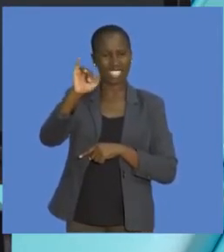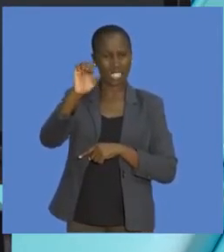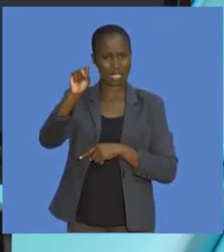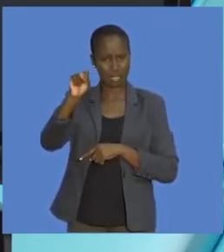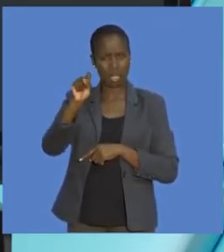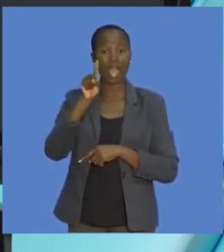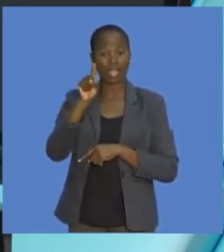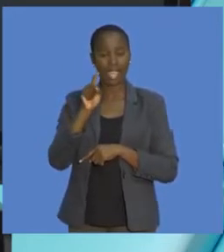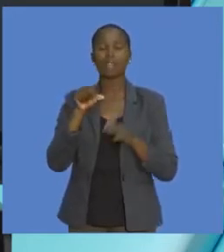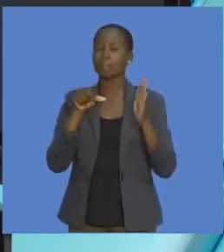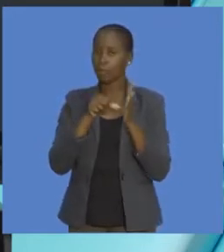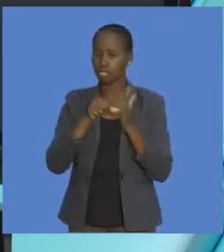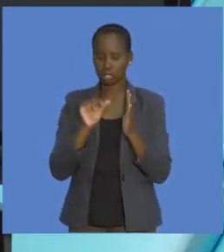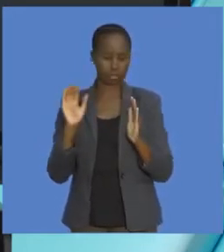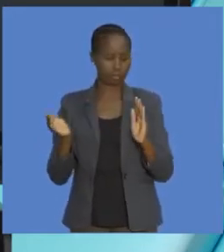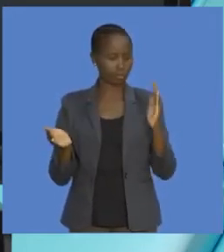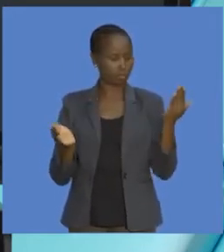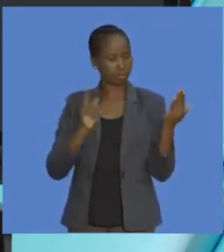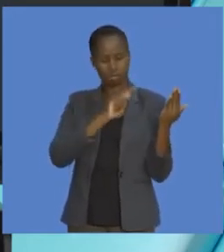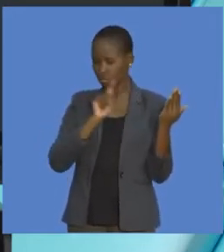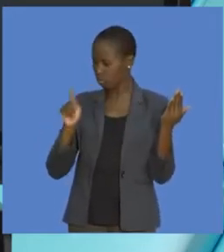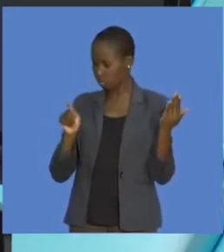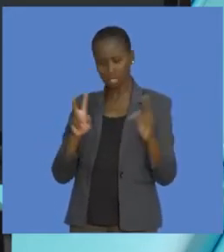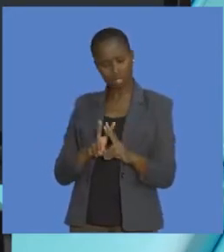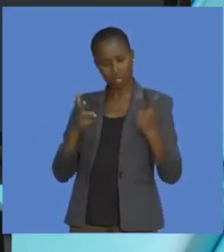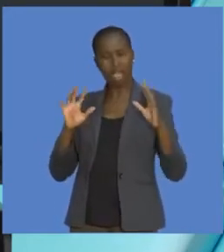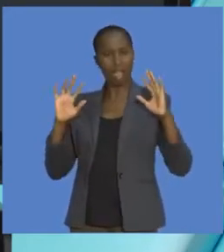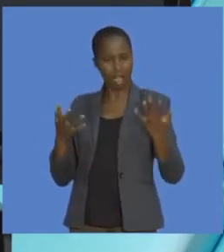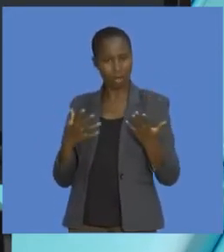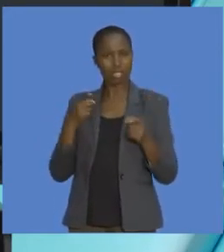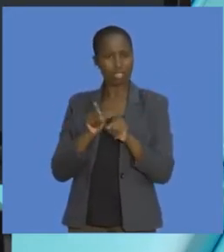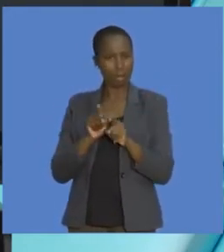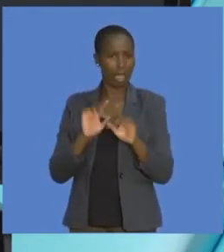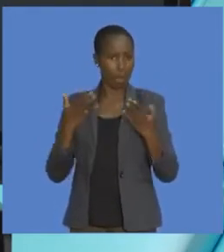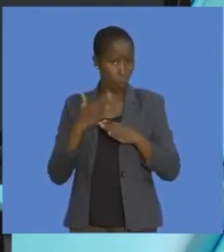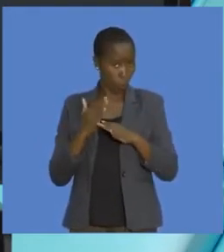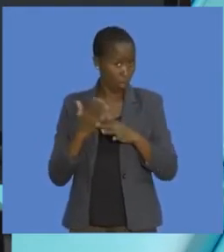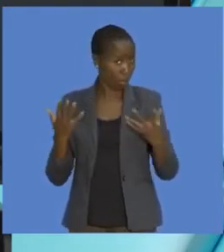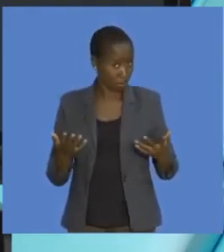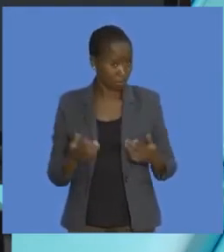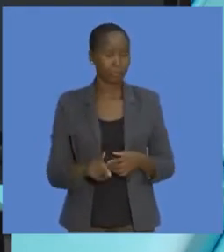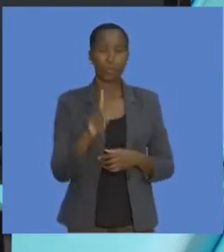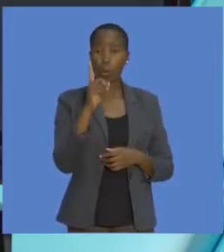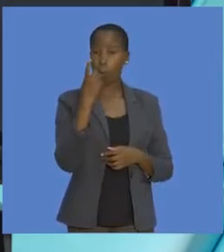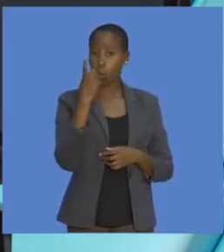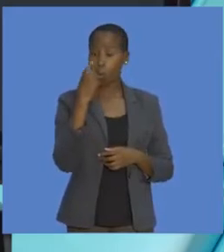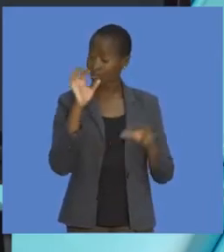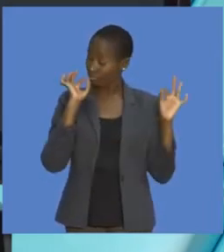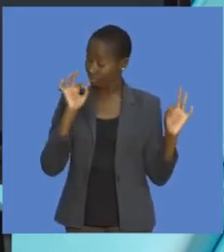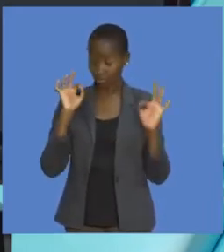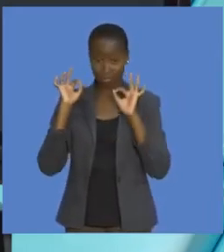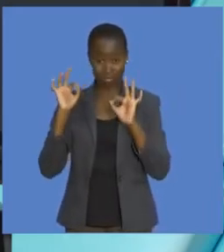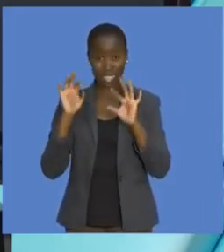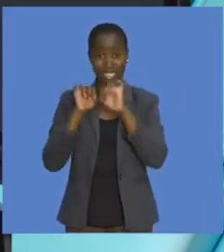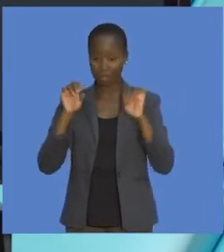try and understand how homeostasis is maintained. One, a very effective system that works instantly. The